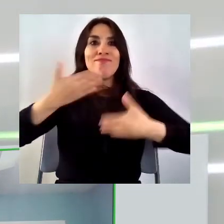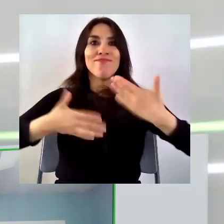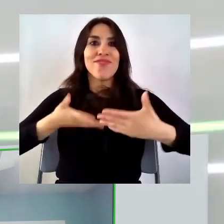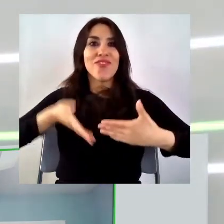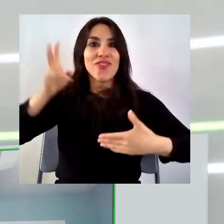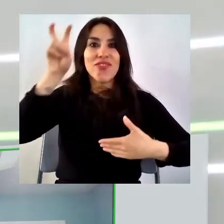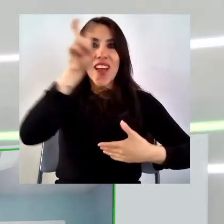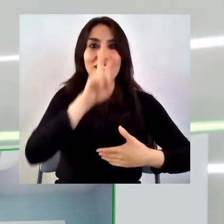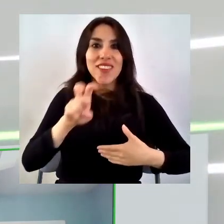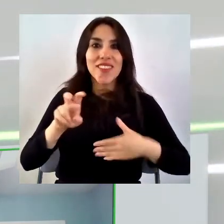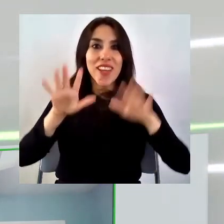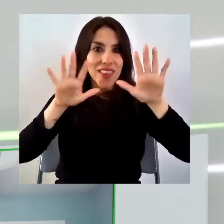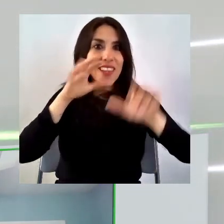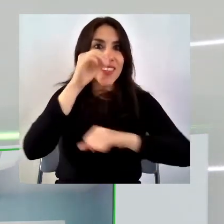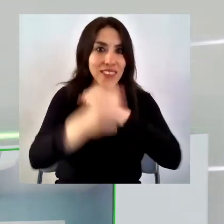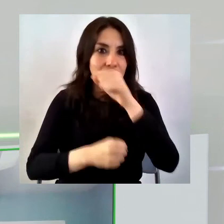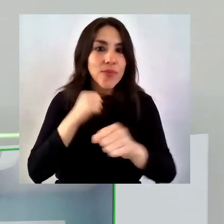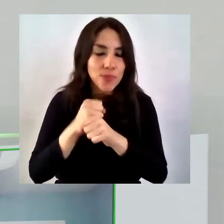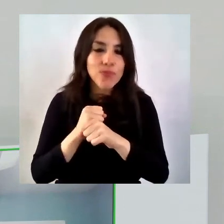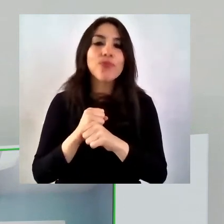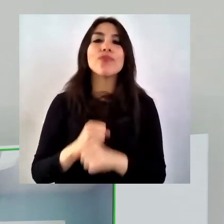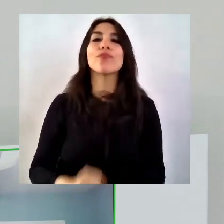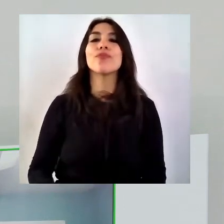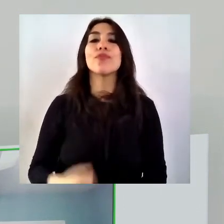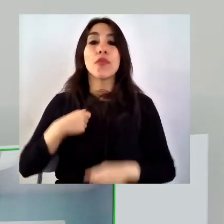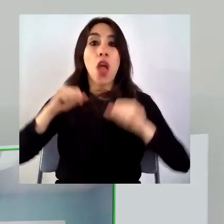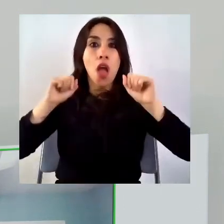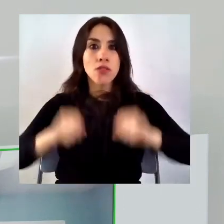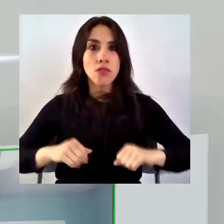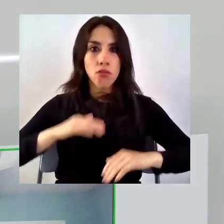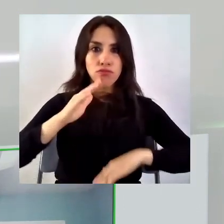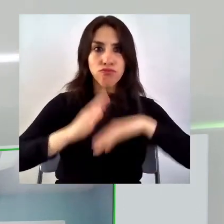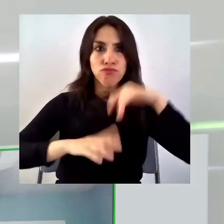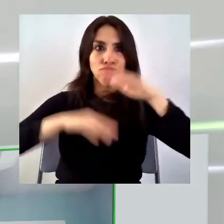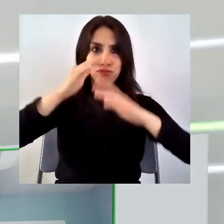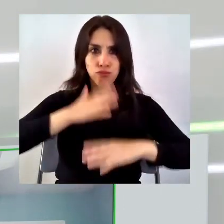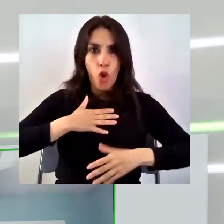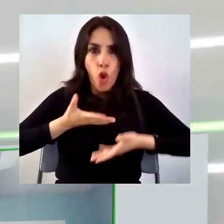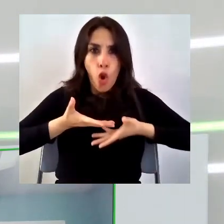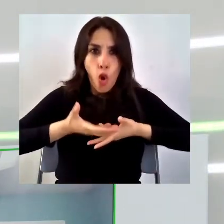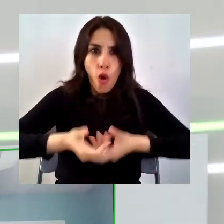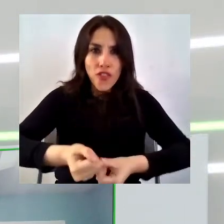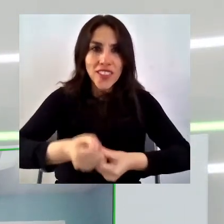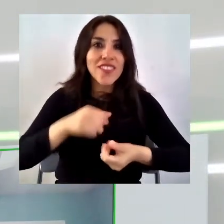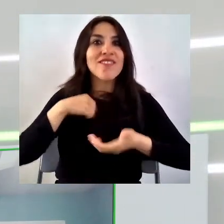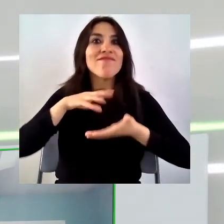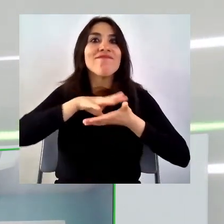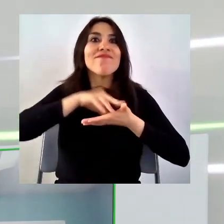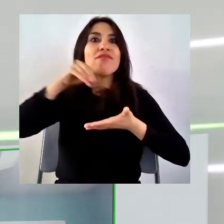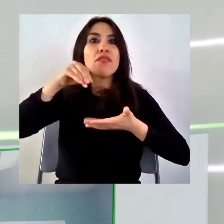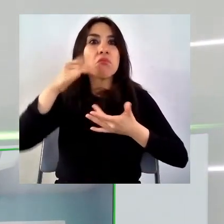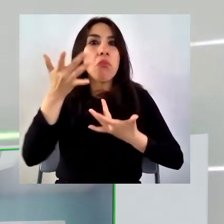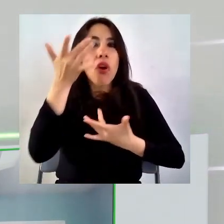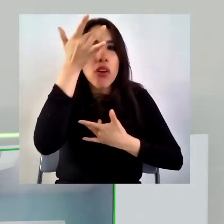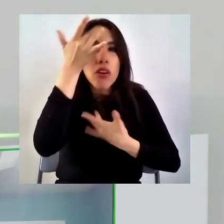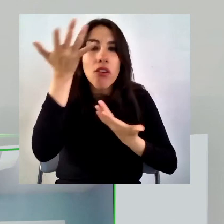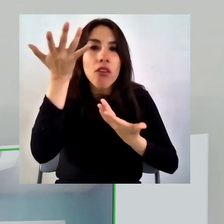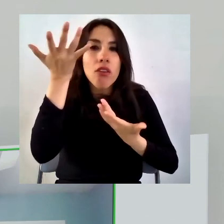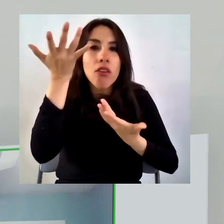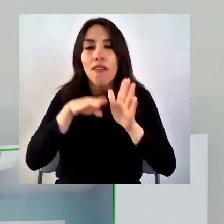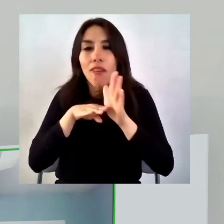disease, how it would affect me, my role at times, and steadily learned that others benefited from my sharing as